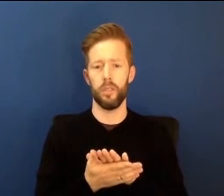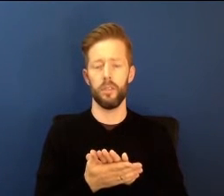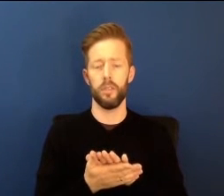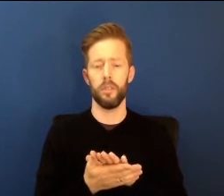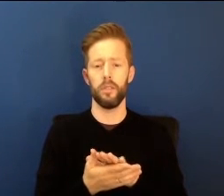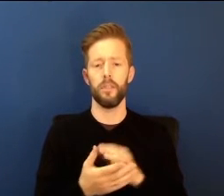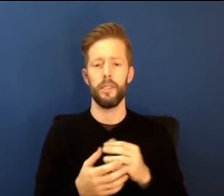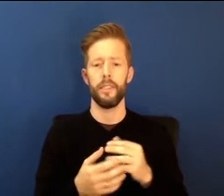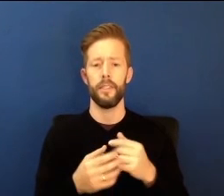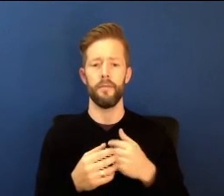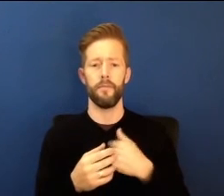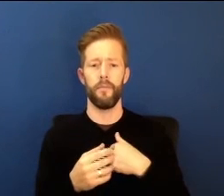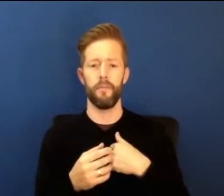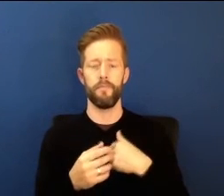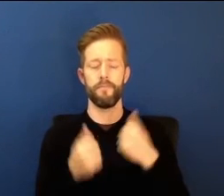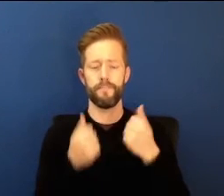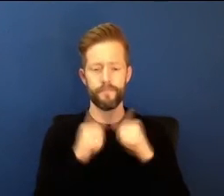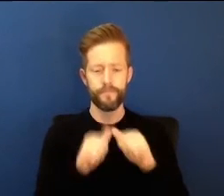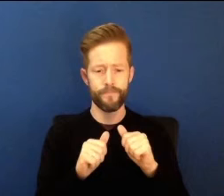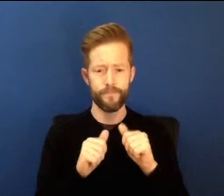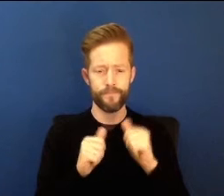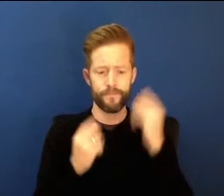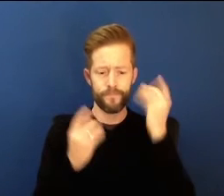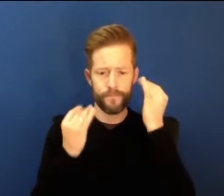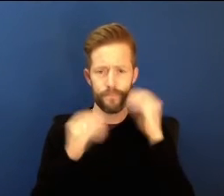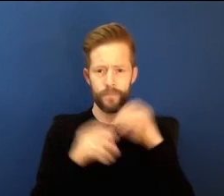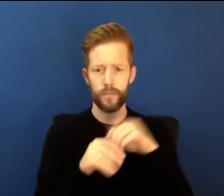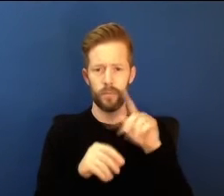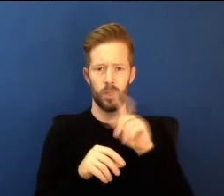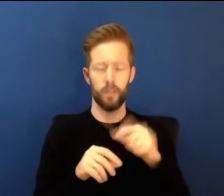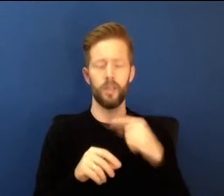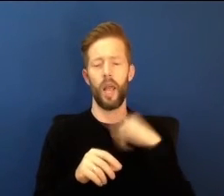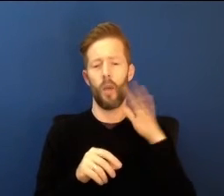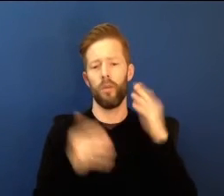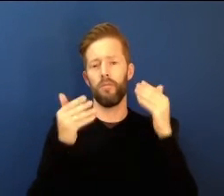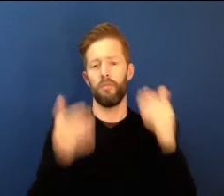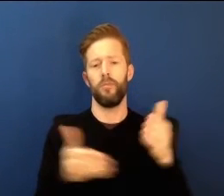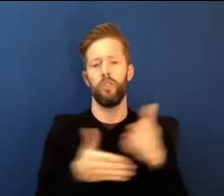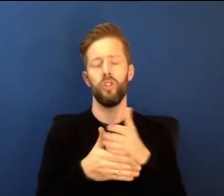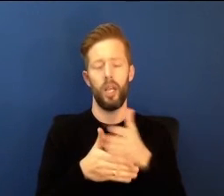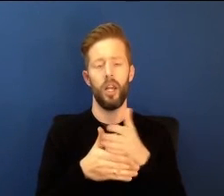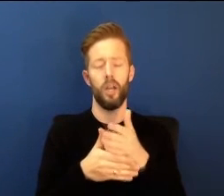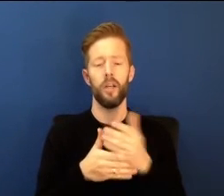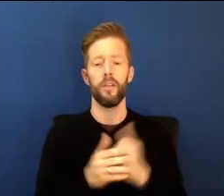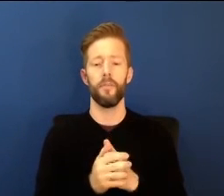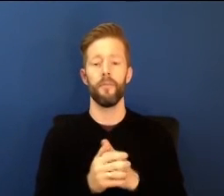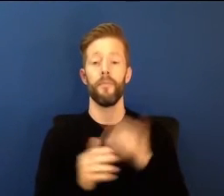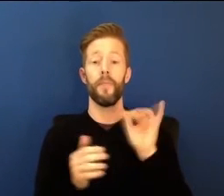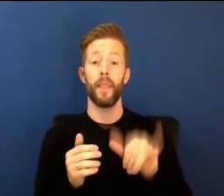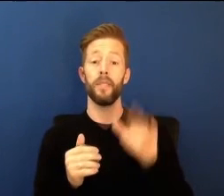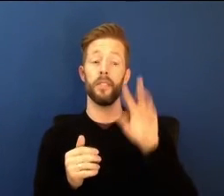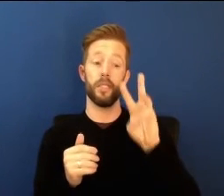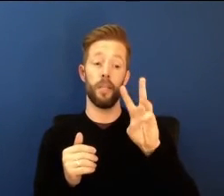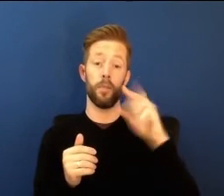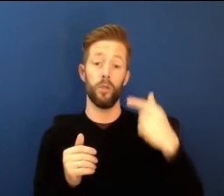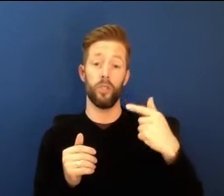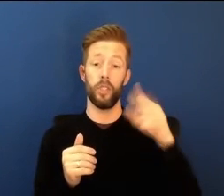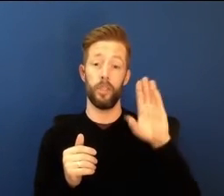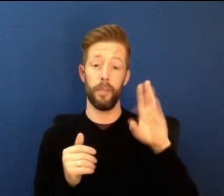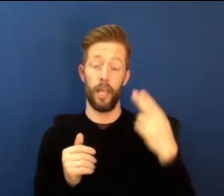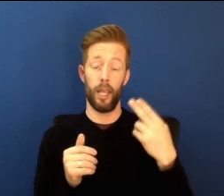too. And I've been trying to fit it in to one of the questions, but I'm going to go ahead and share it. And that is